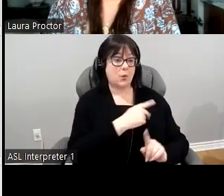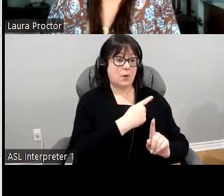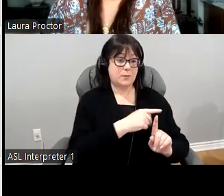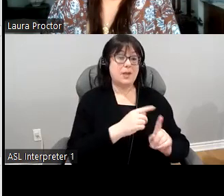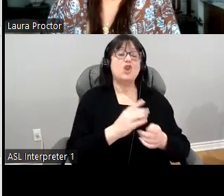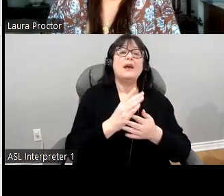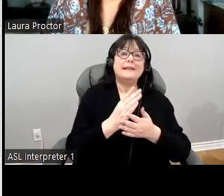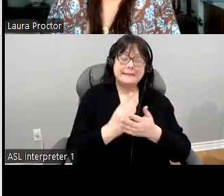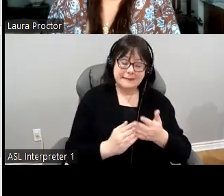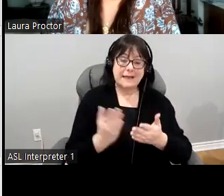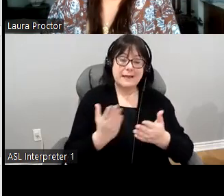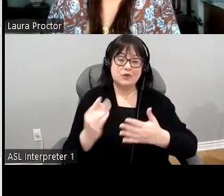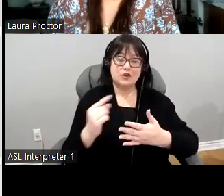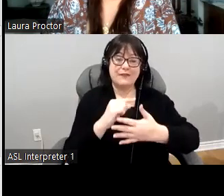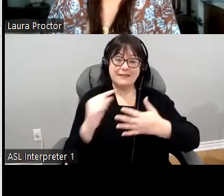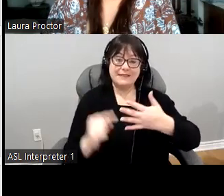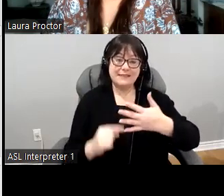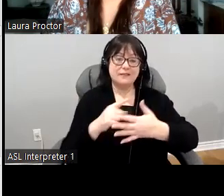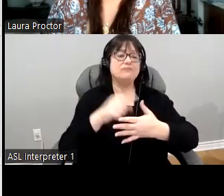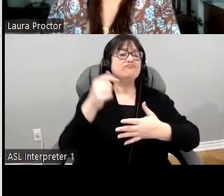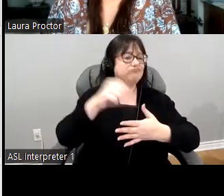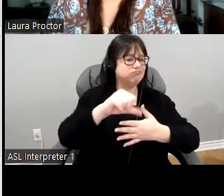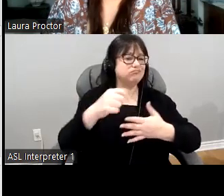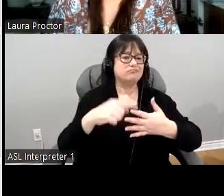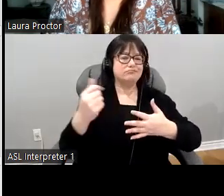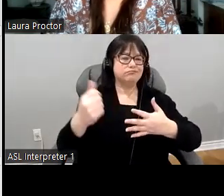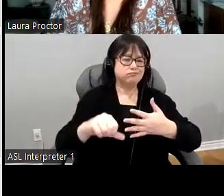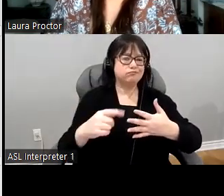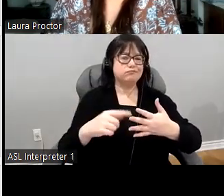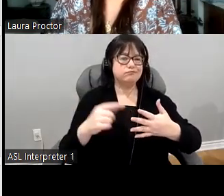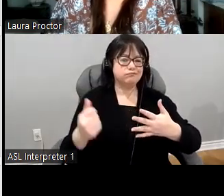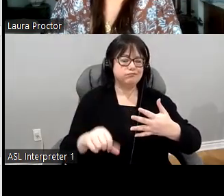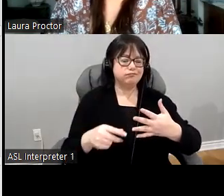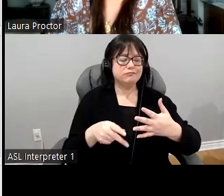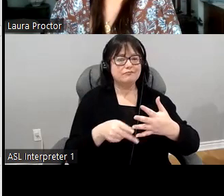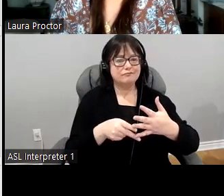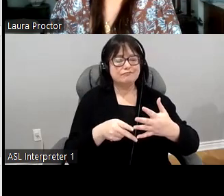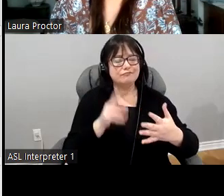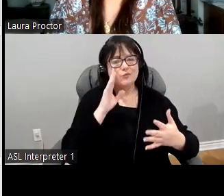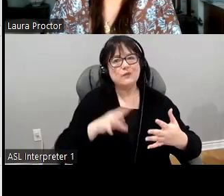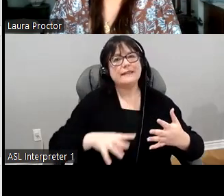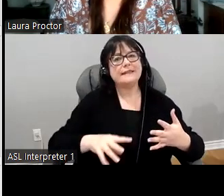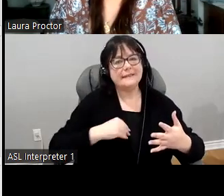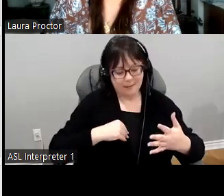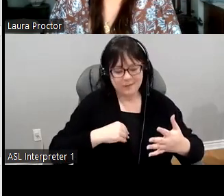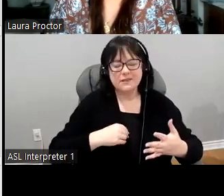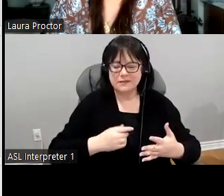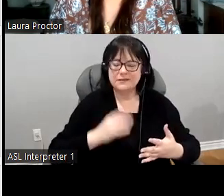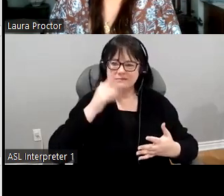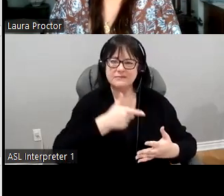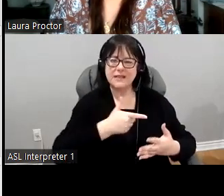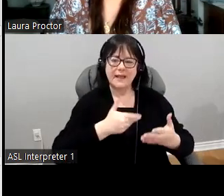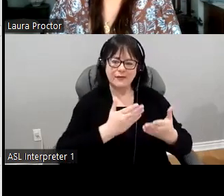services, but not to refuse others. Again, I know that sounds counterintuitive, but it is the way we think